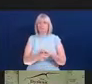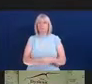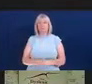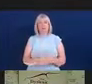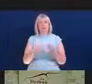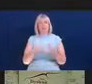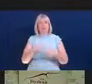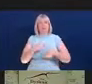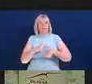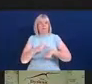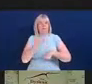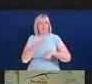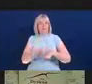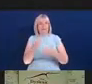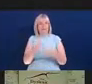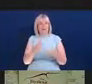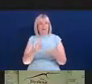Officer of the NAM Group.